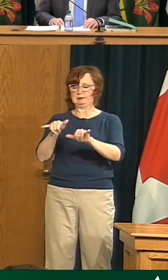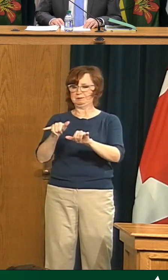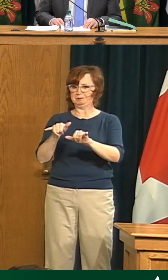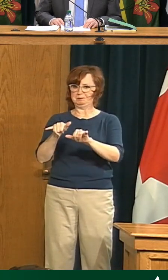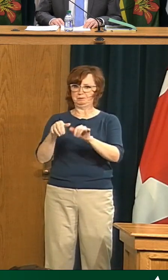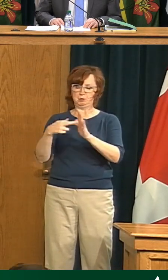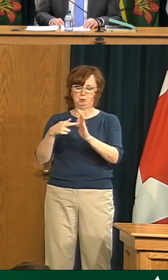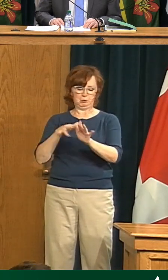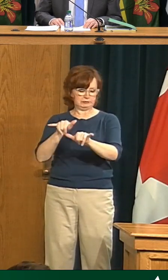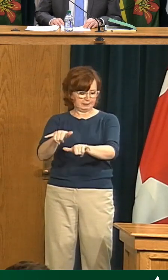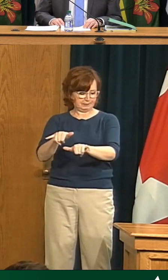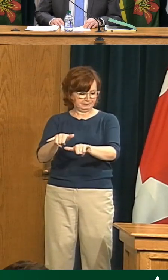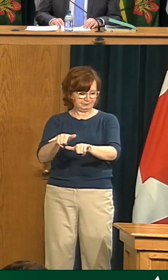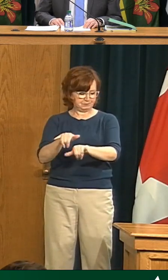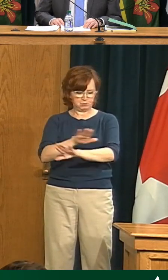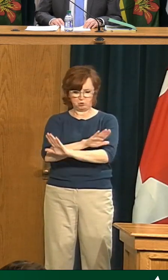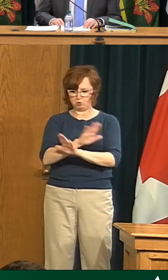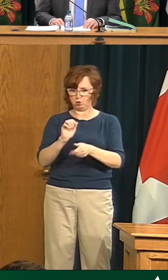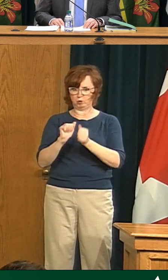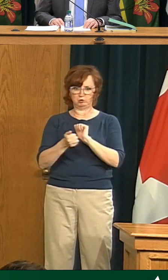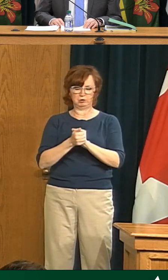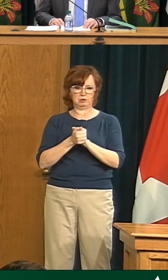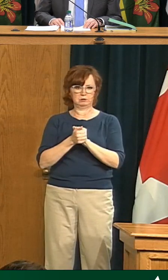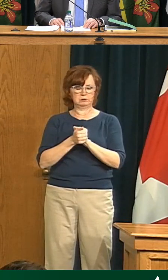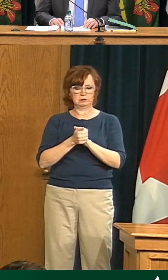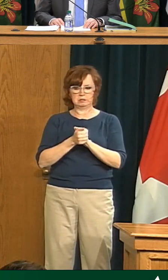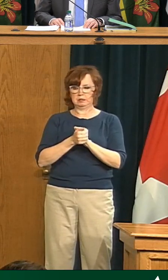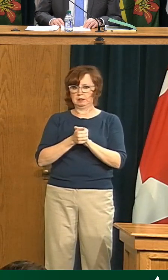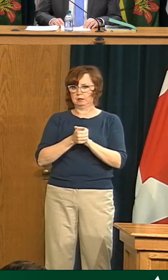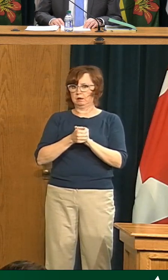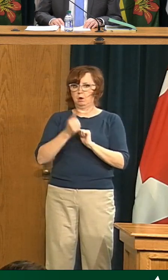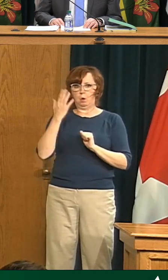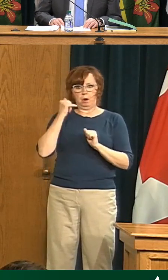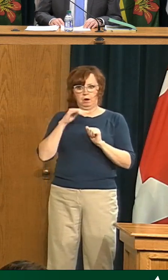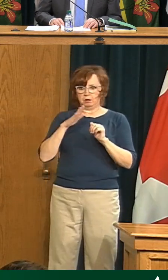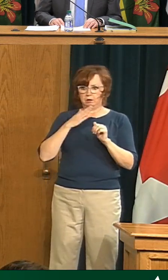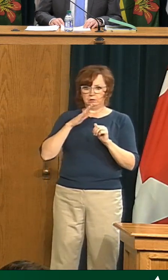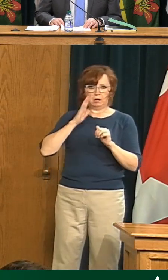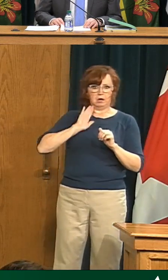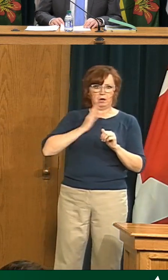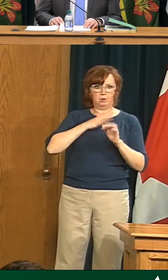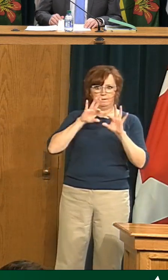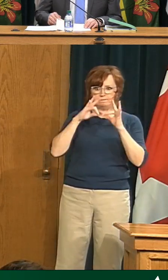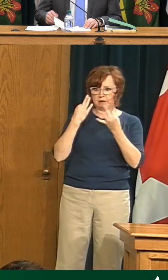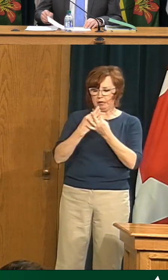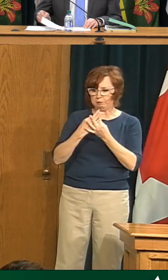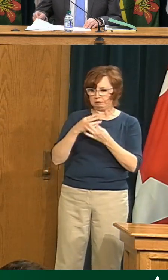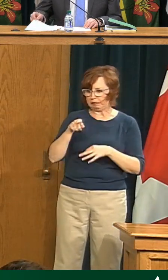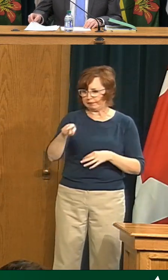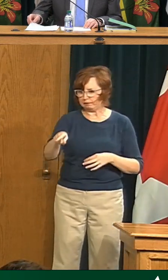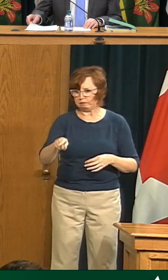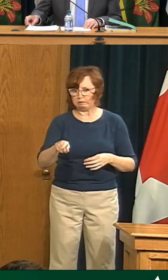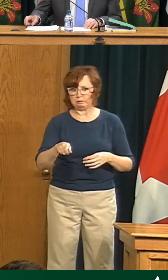place for the foreseeable future, and this is to keep our family members in those very facilities